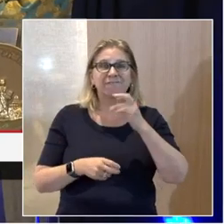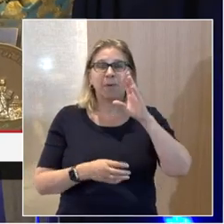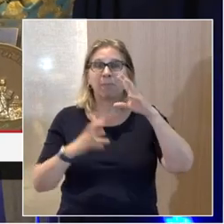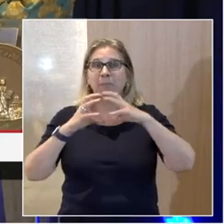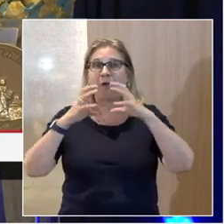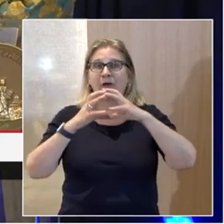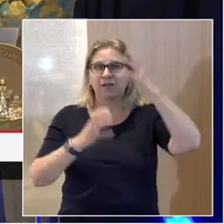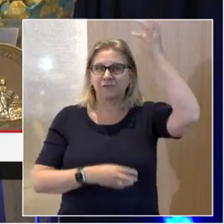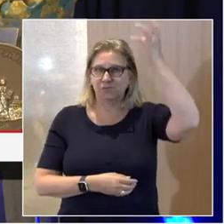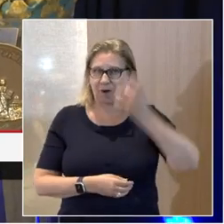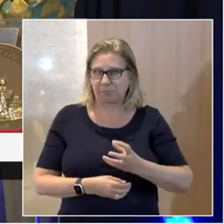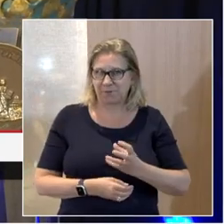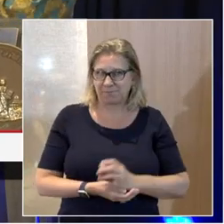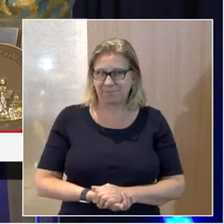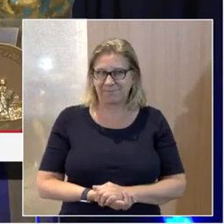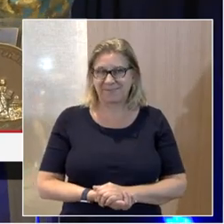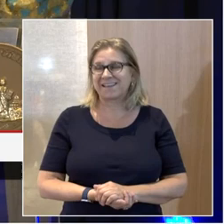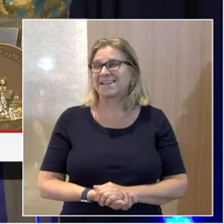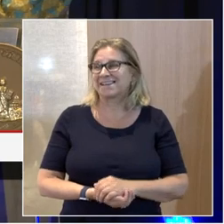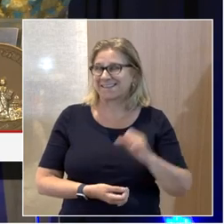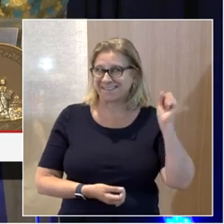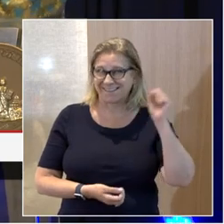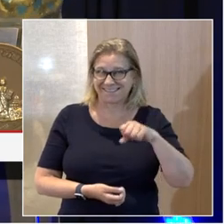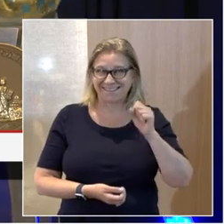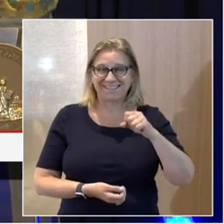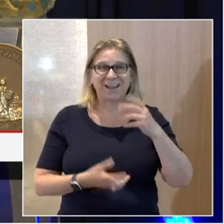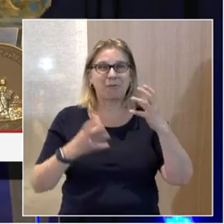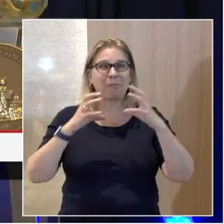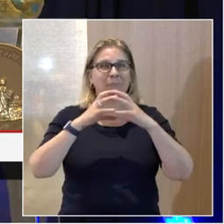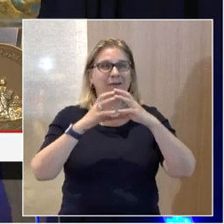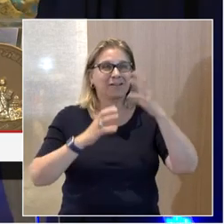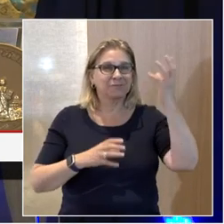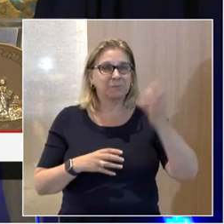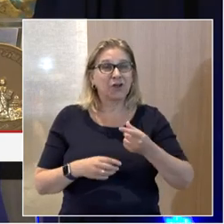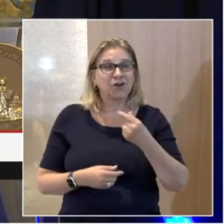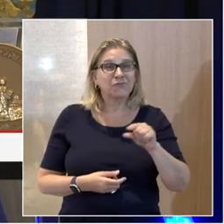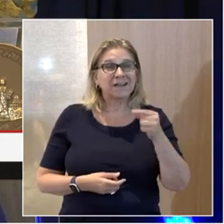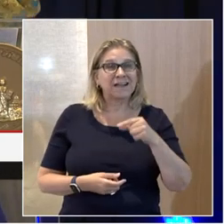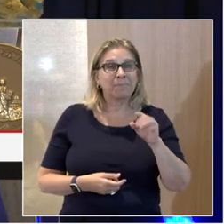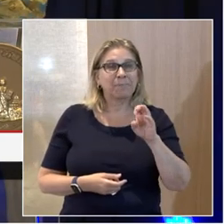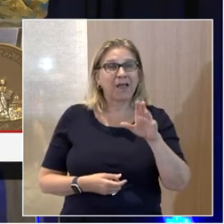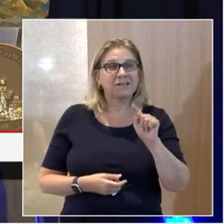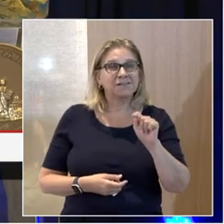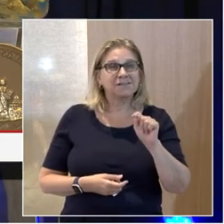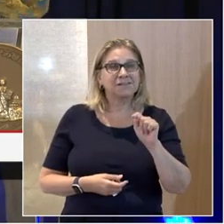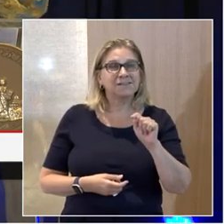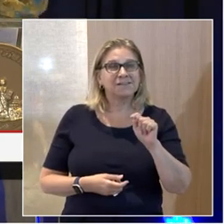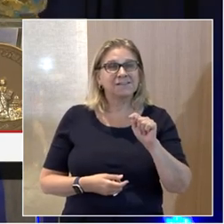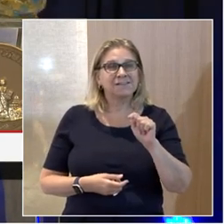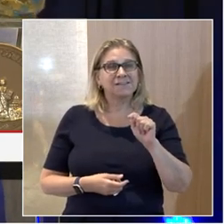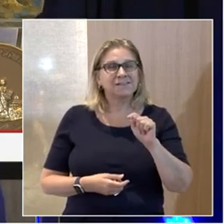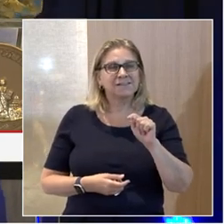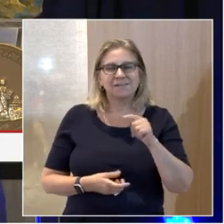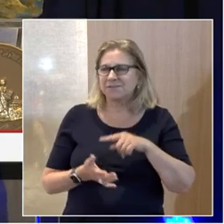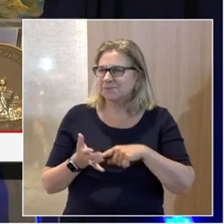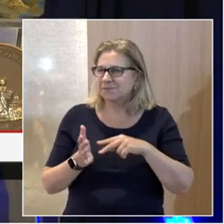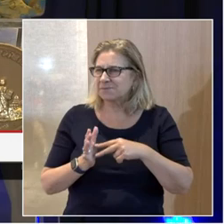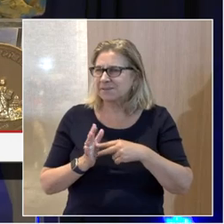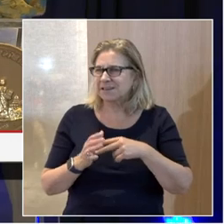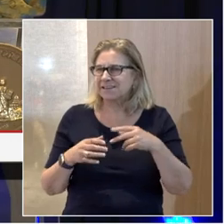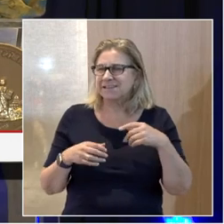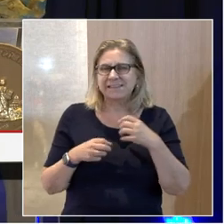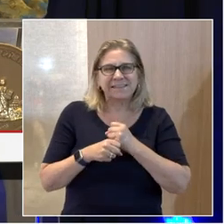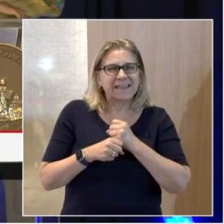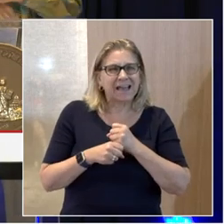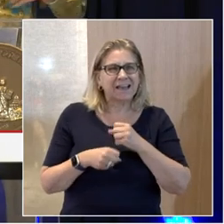Okay, a green belt type neighborhood, what is that? What is a green, I've never imagined green belt as being